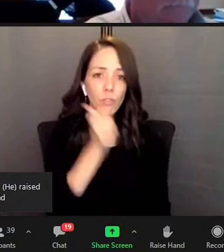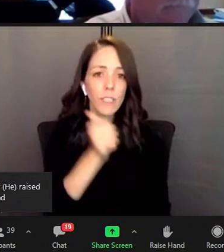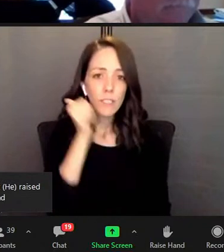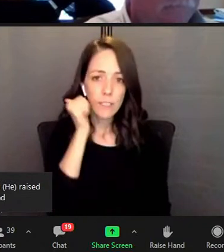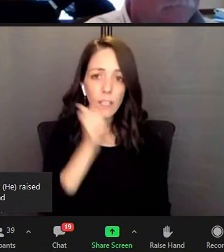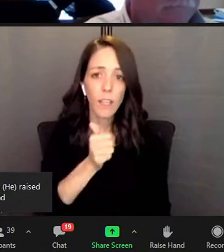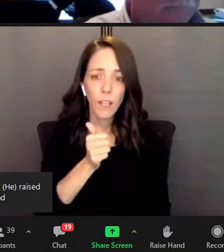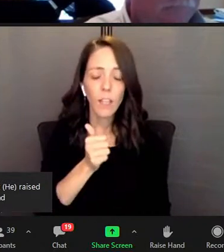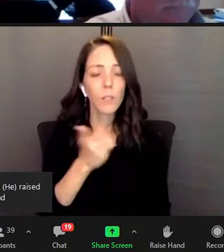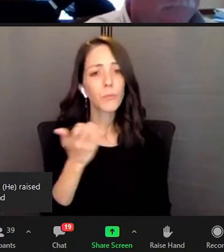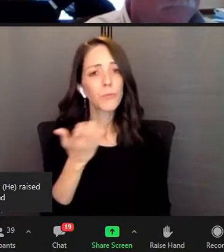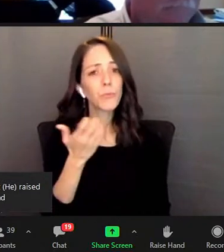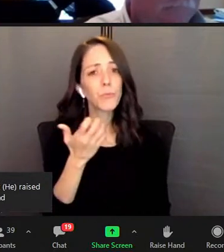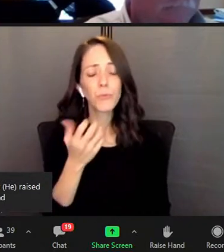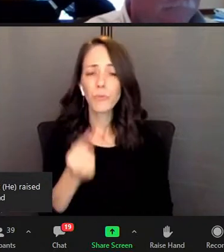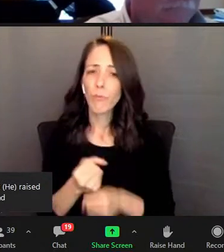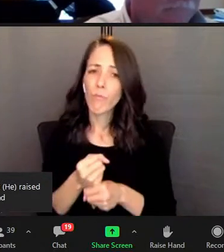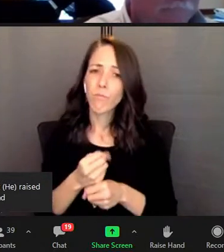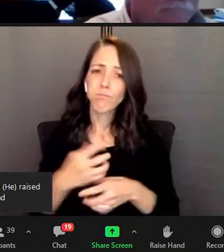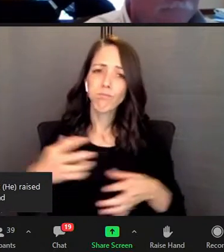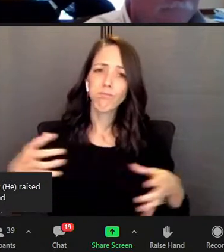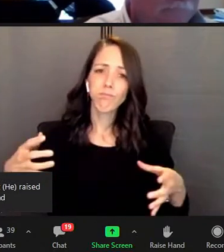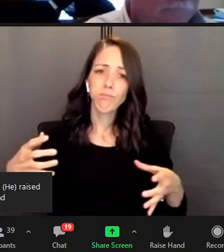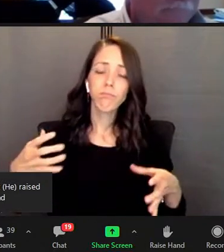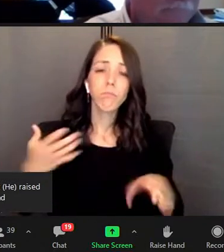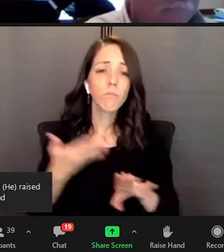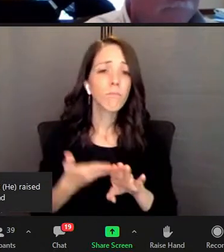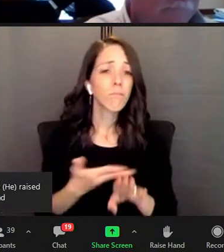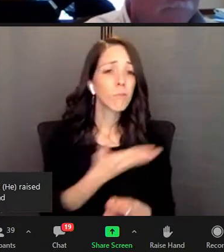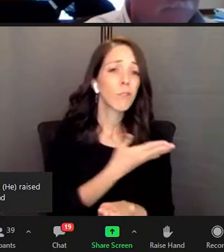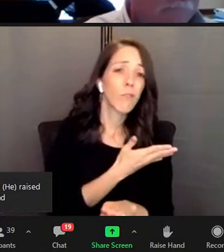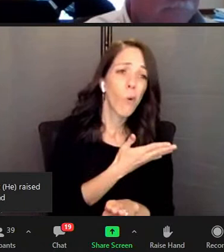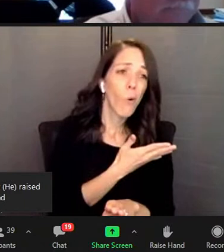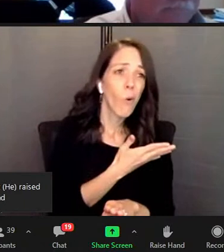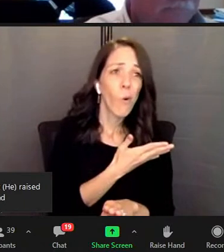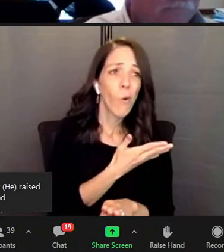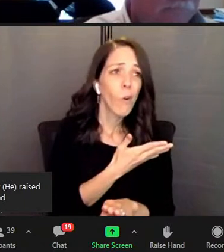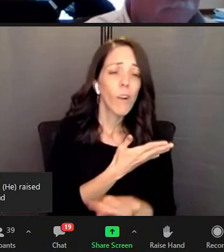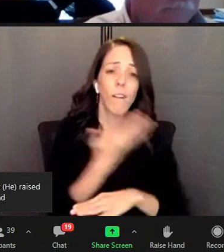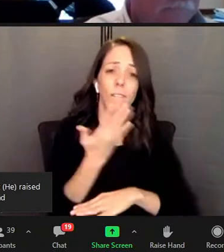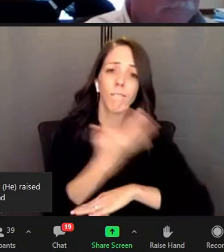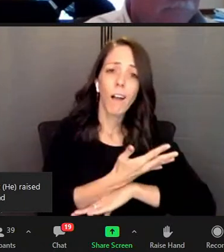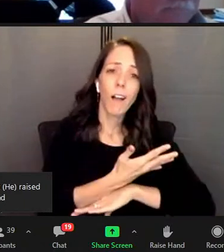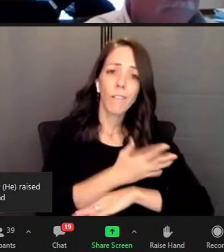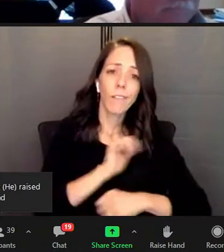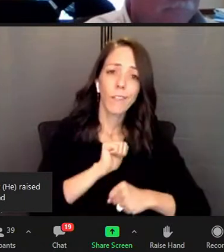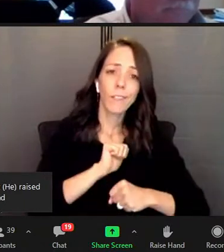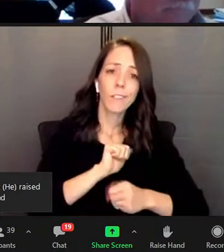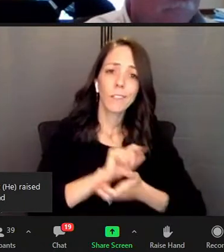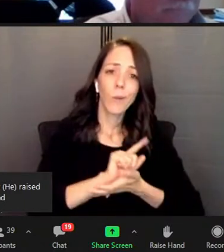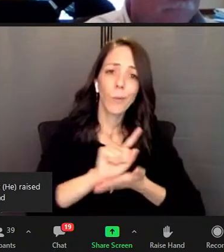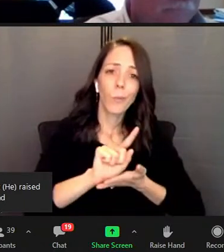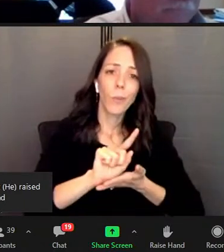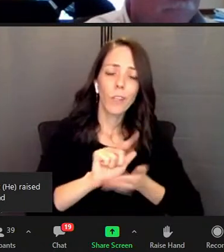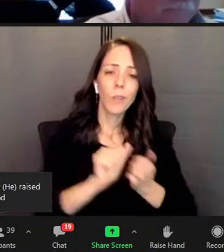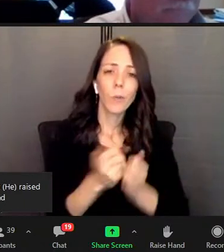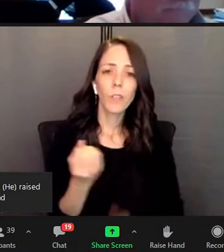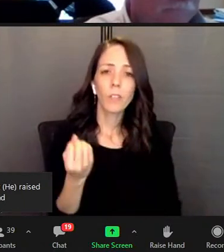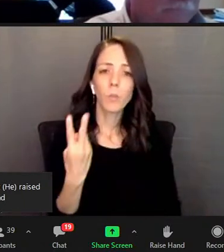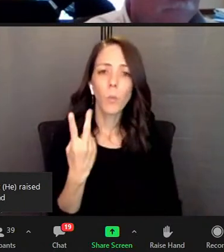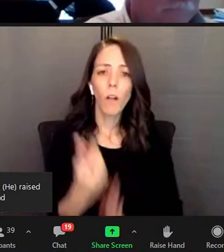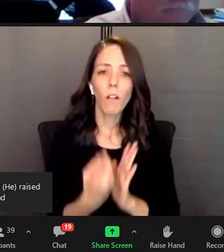which is an expansion from about 5 days a week with 12 hours of the